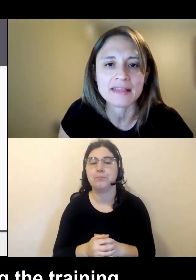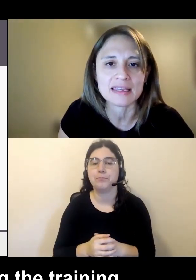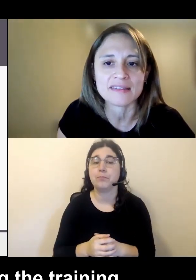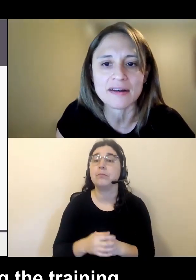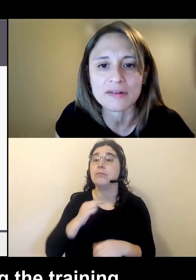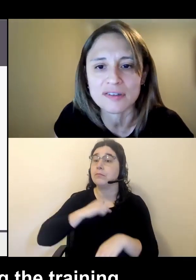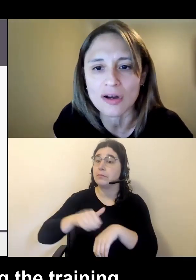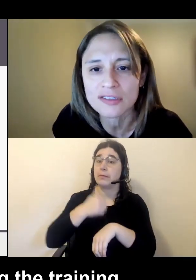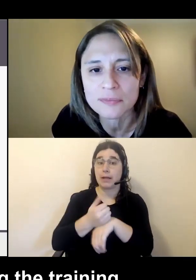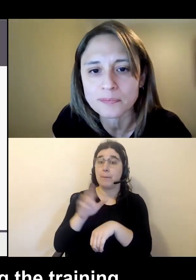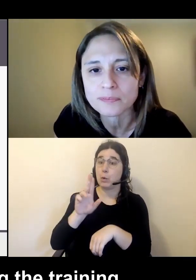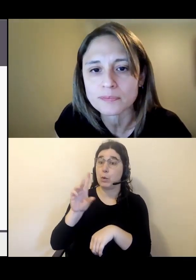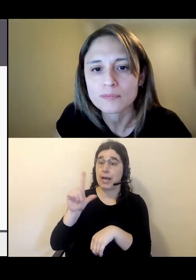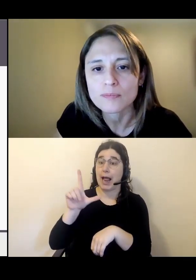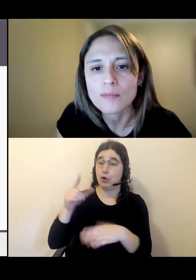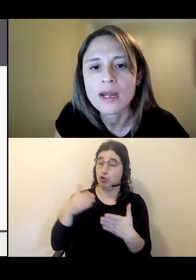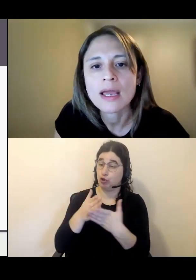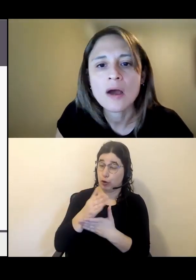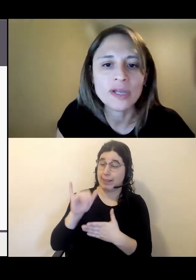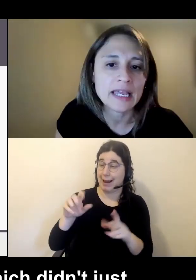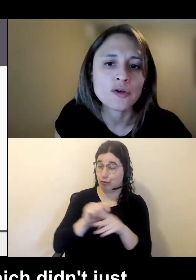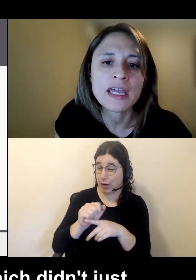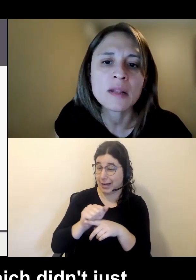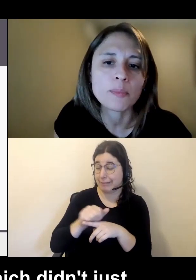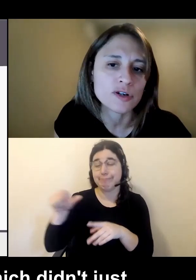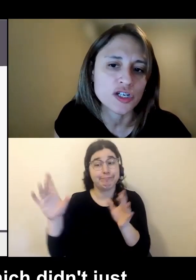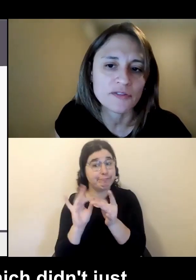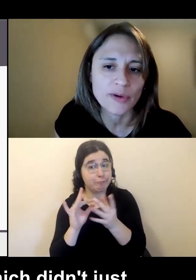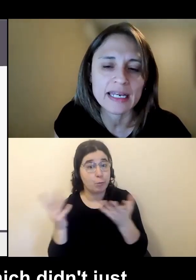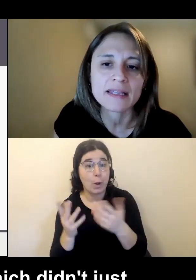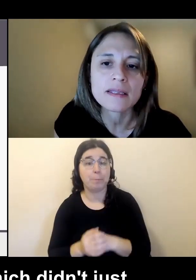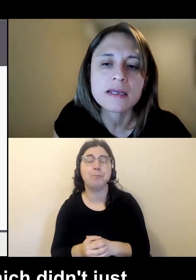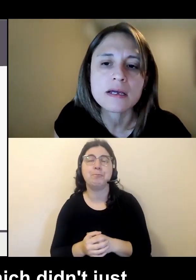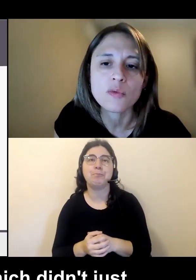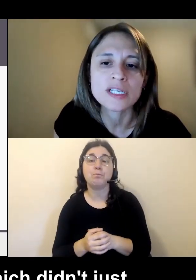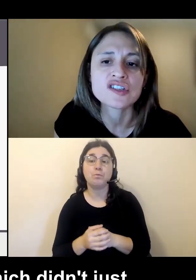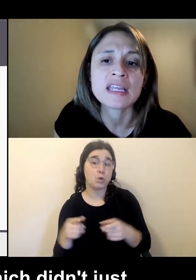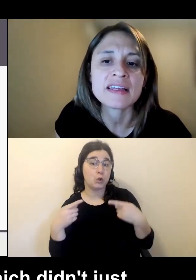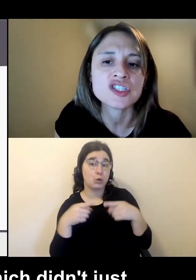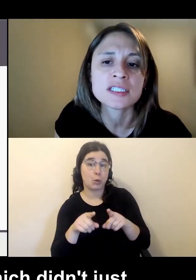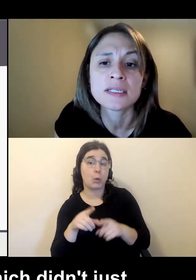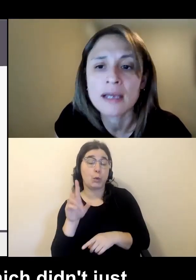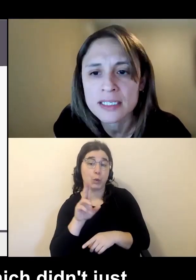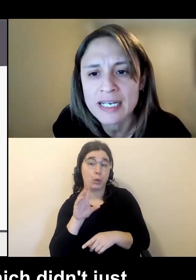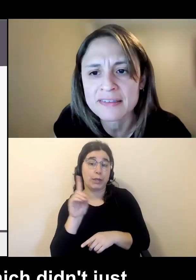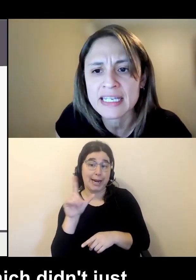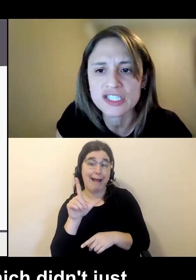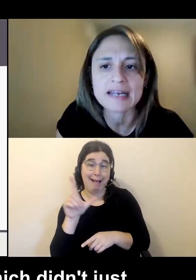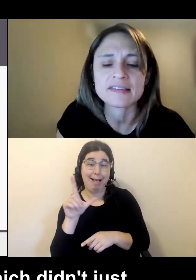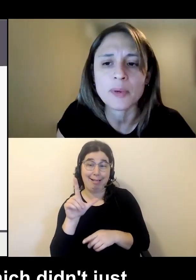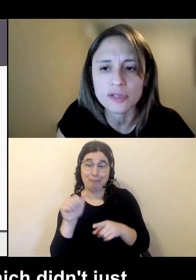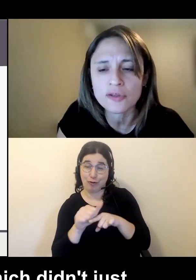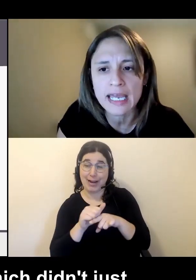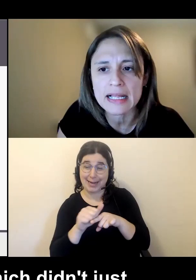experience, and these are her thoughts. With the UDL portion of training, which didn't just